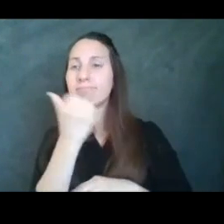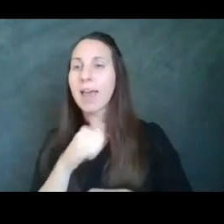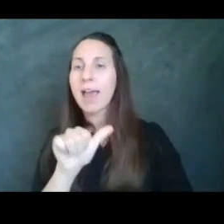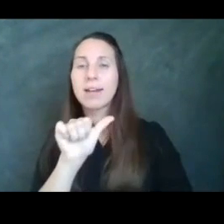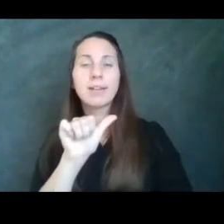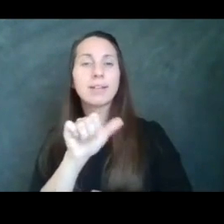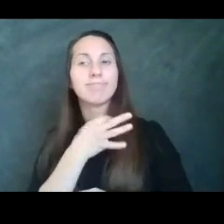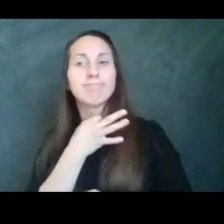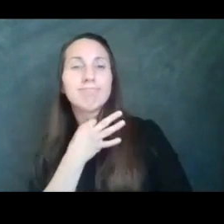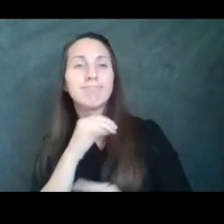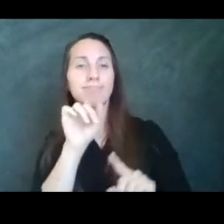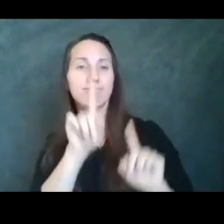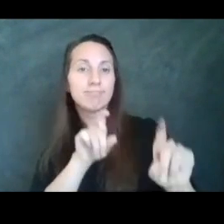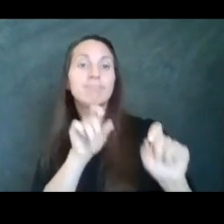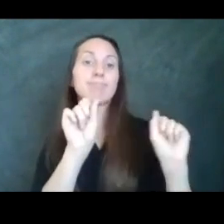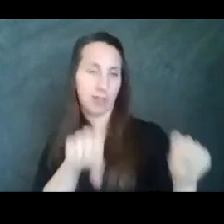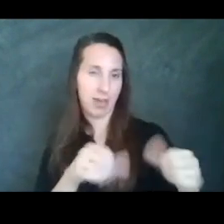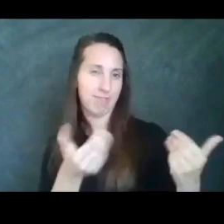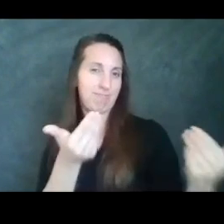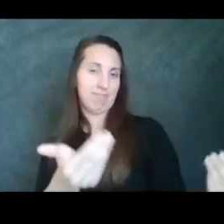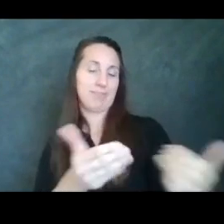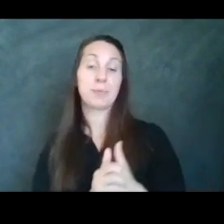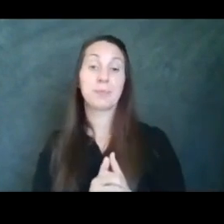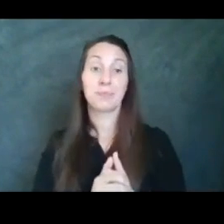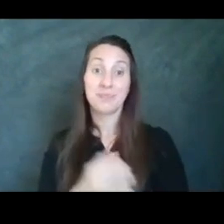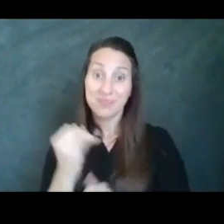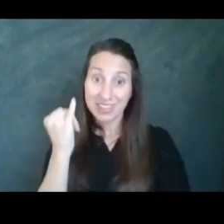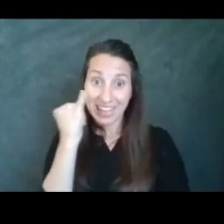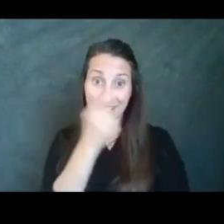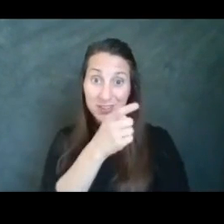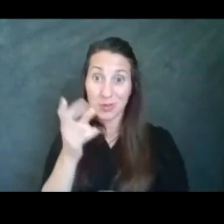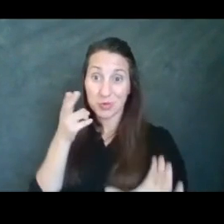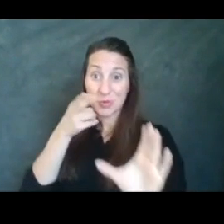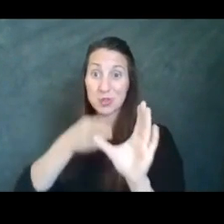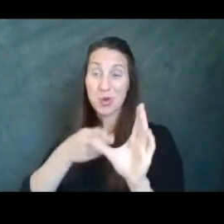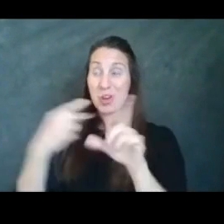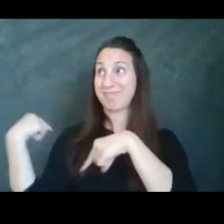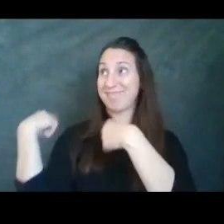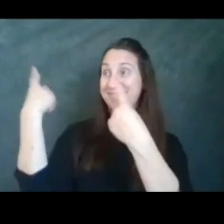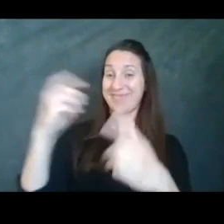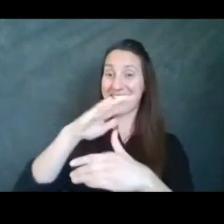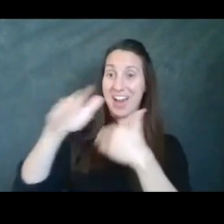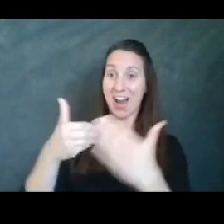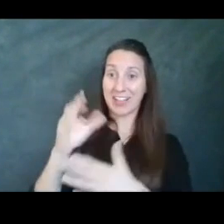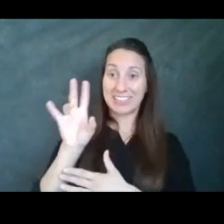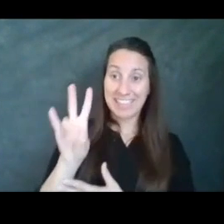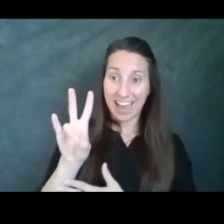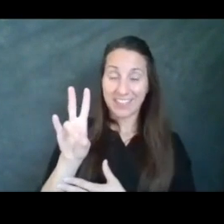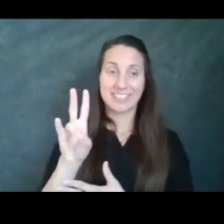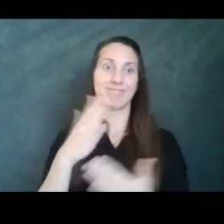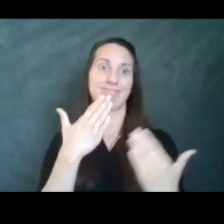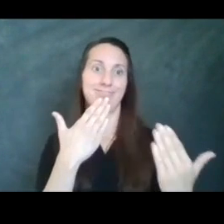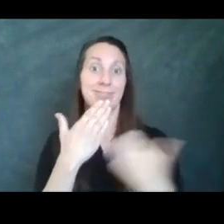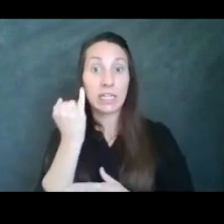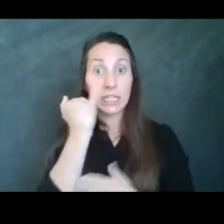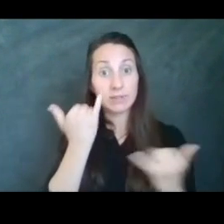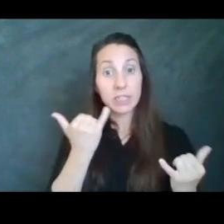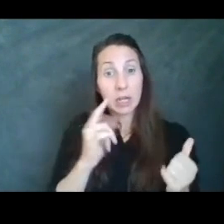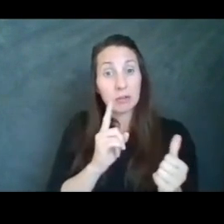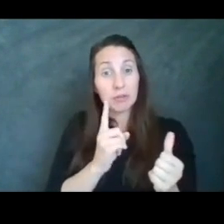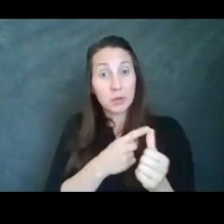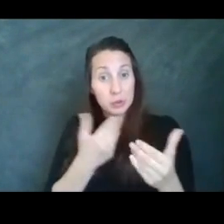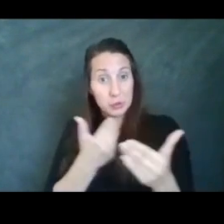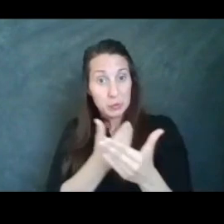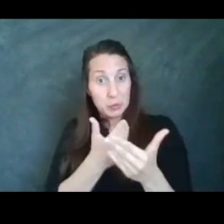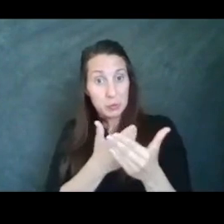that have been with us for all 7 webinars, thank you for sticking with us. For those that are joining us for the first time,